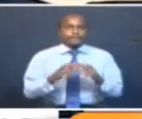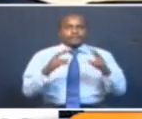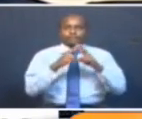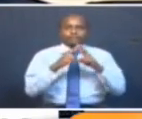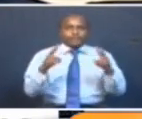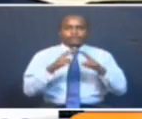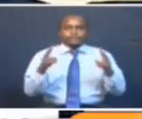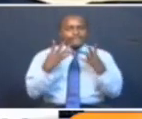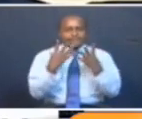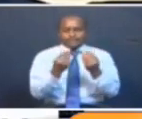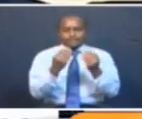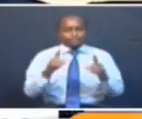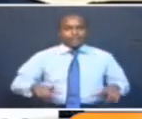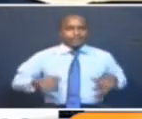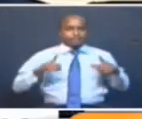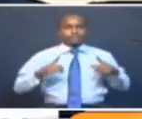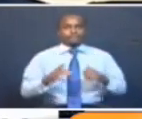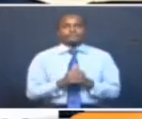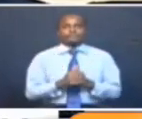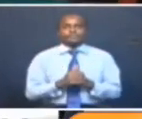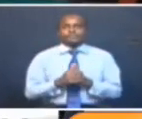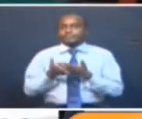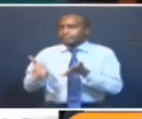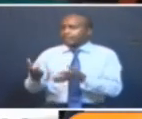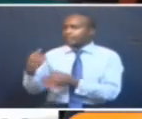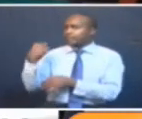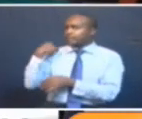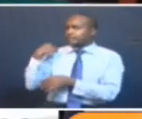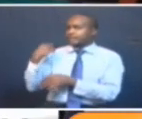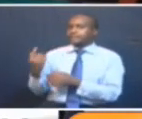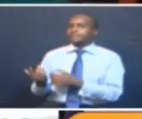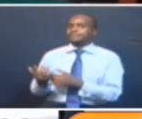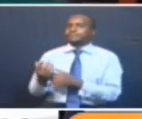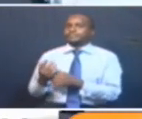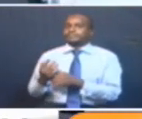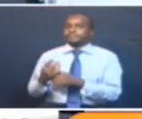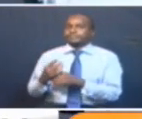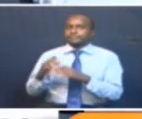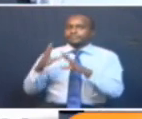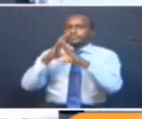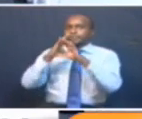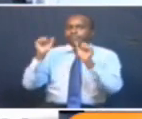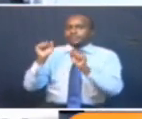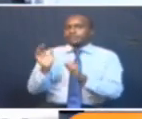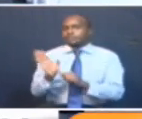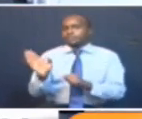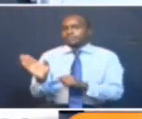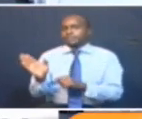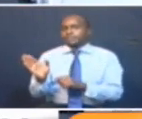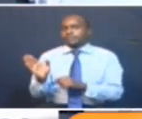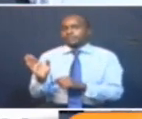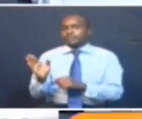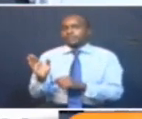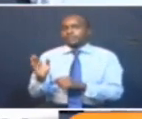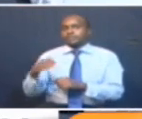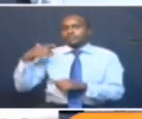very simple life. Yeah. And now yesterday, President Barack Obama gave the